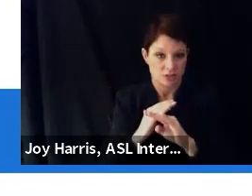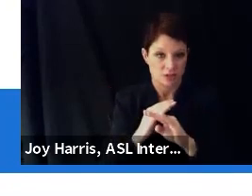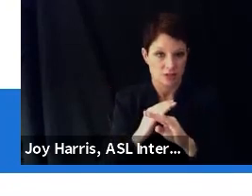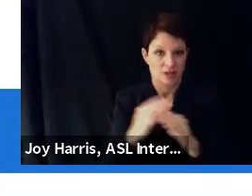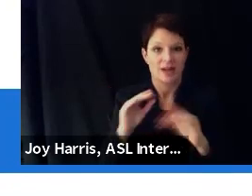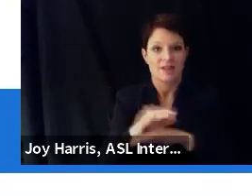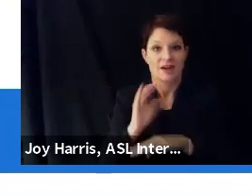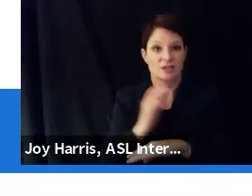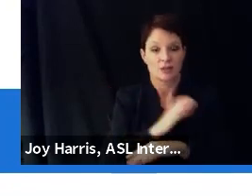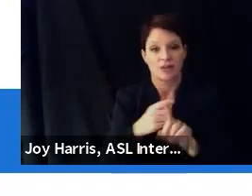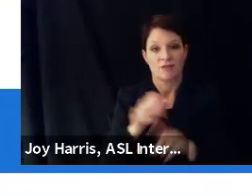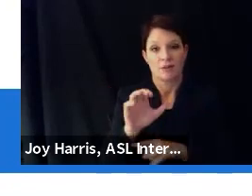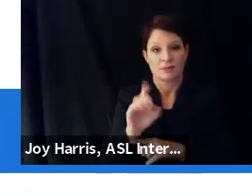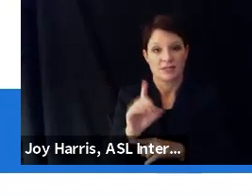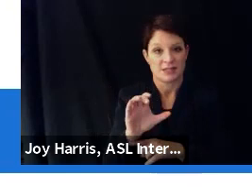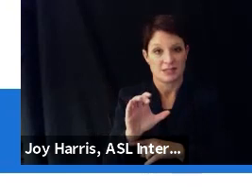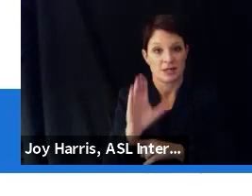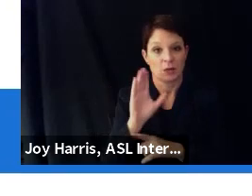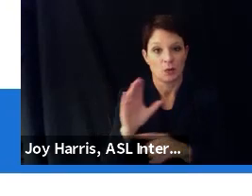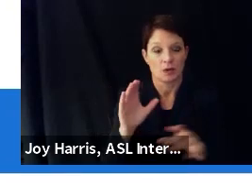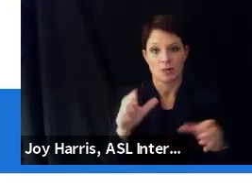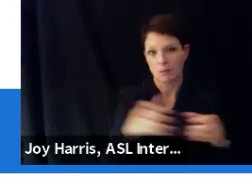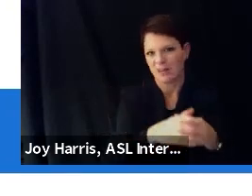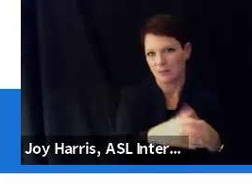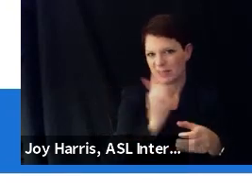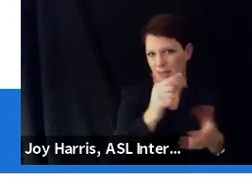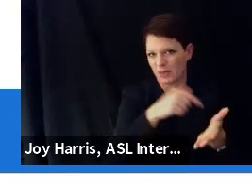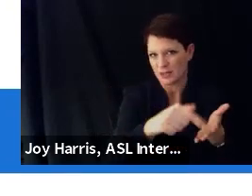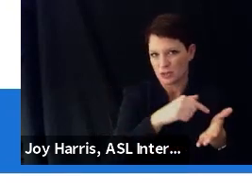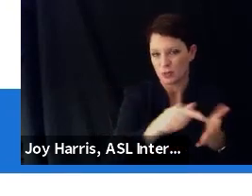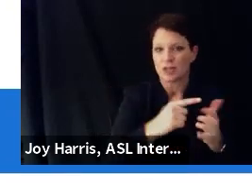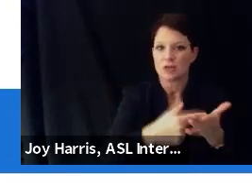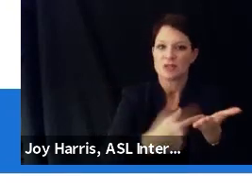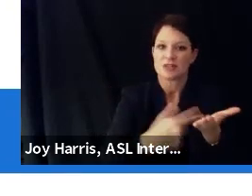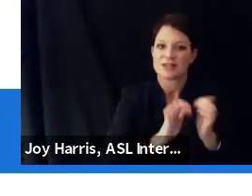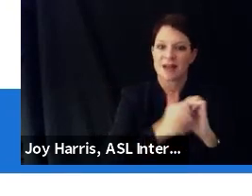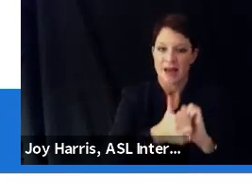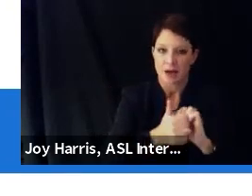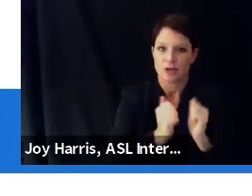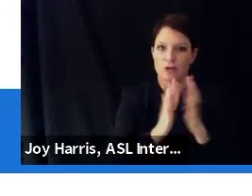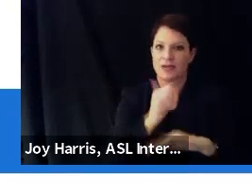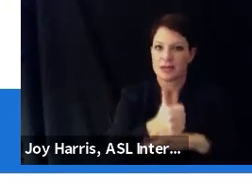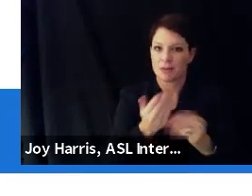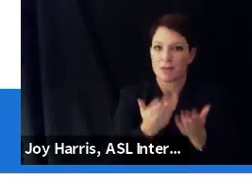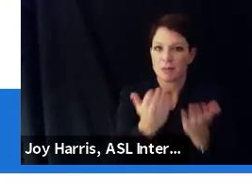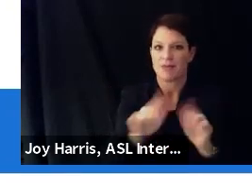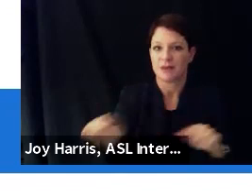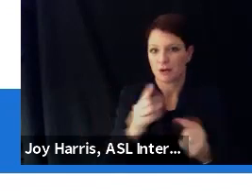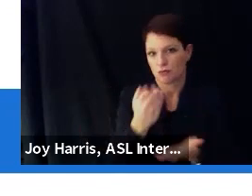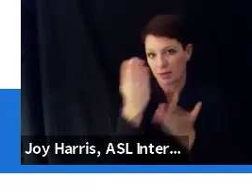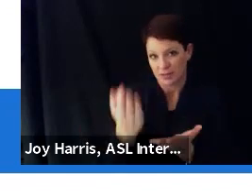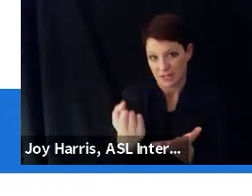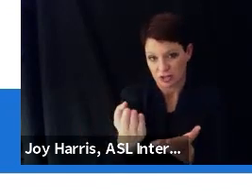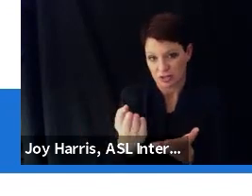advisory committee from the CDC will meet later this week to decide how to implement those recommendations that